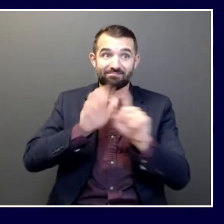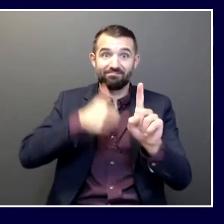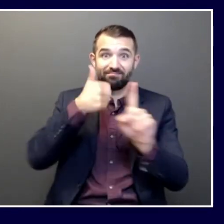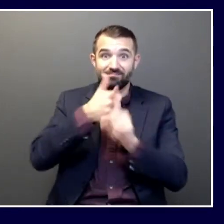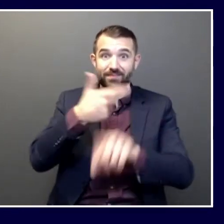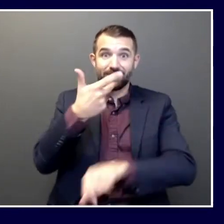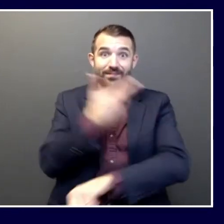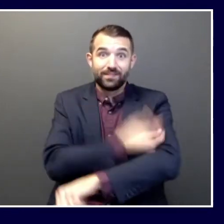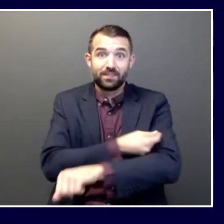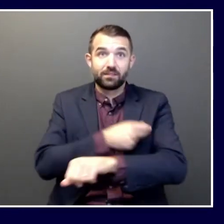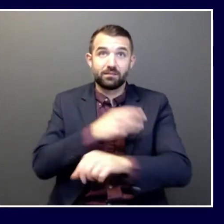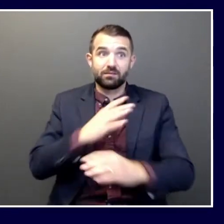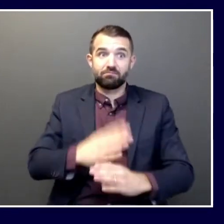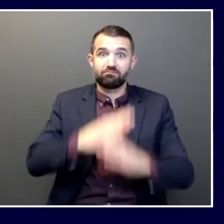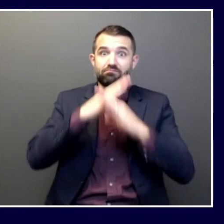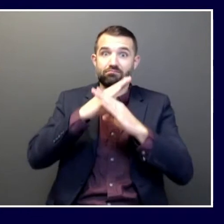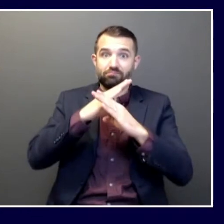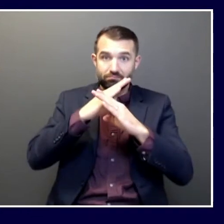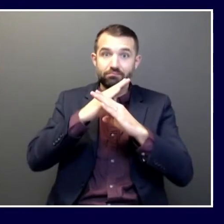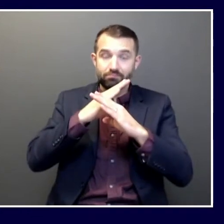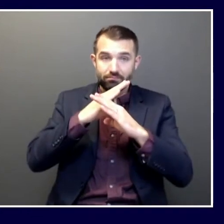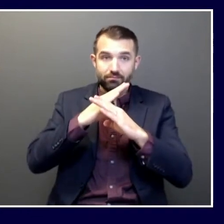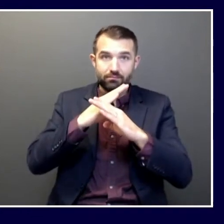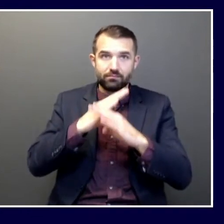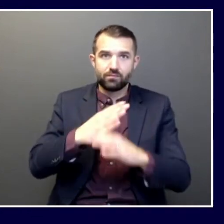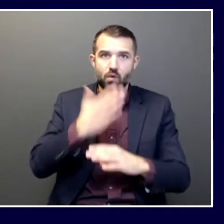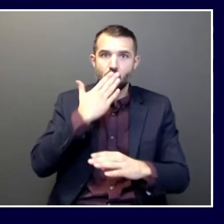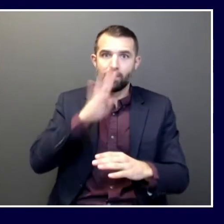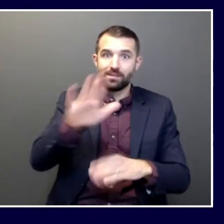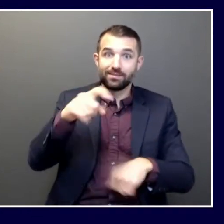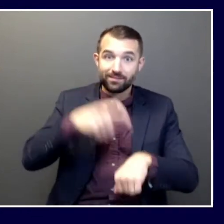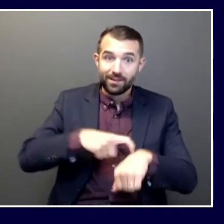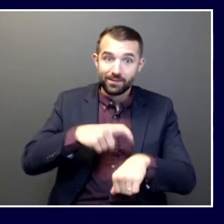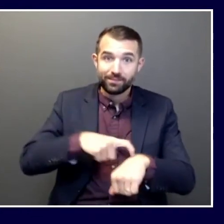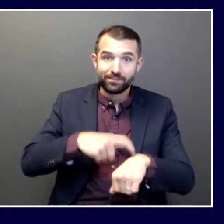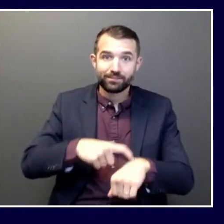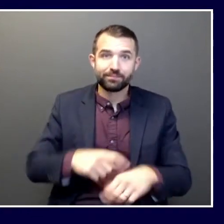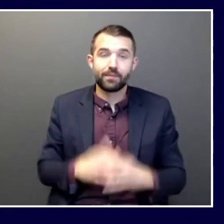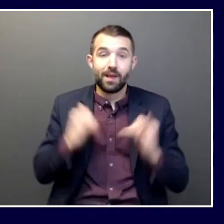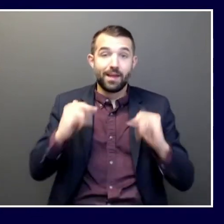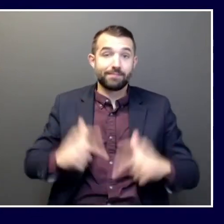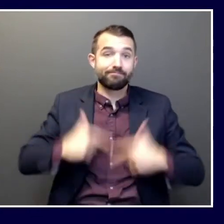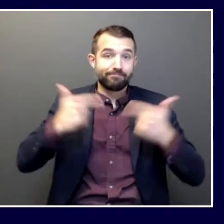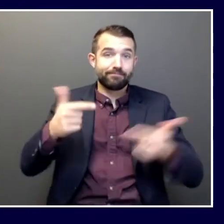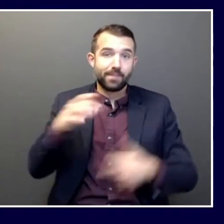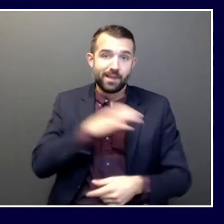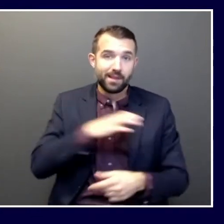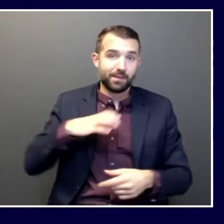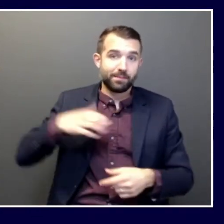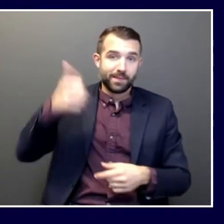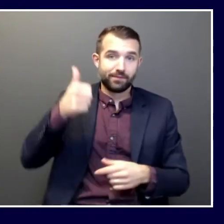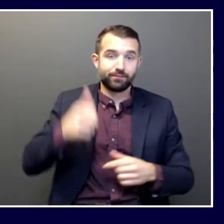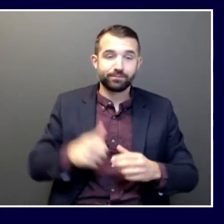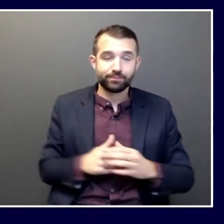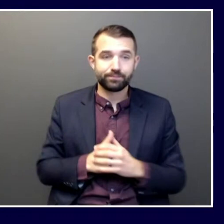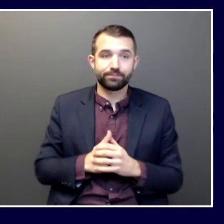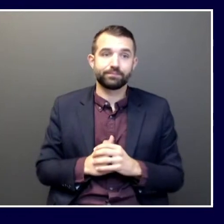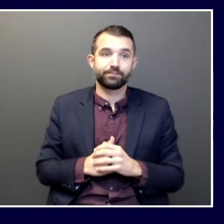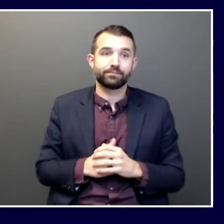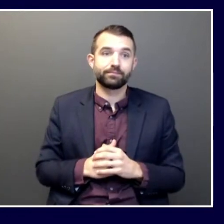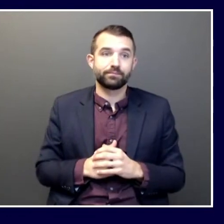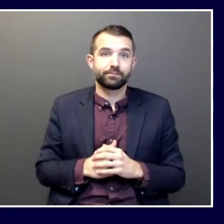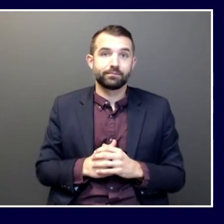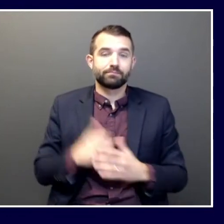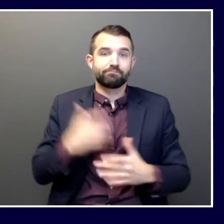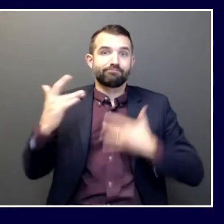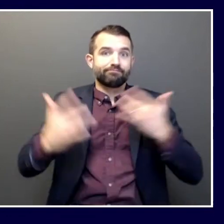all for giving me some time there. Commissioner Lambrou, I'd like to turn things over to you. Thank you. So I'm excited to